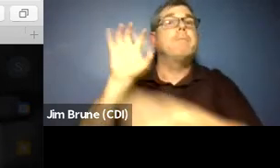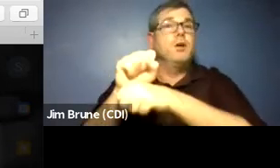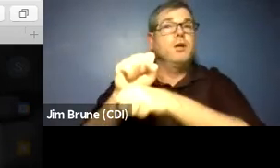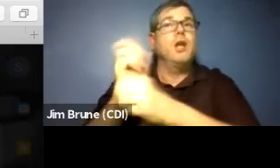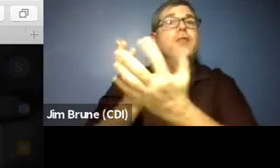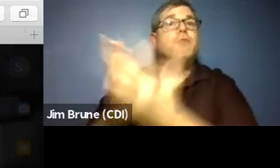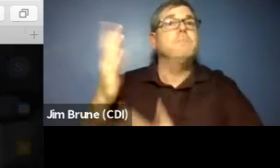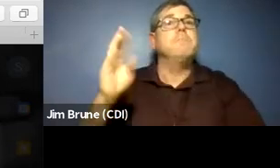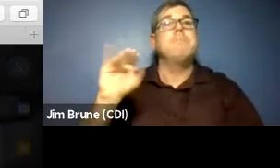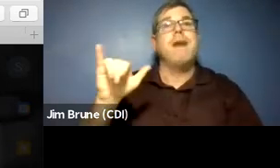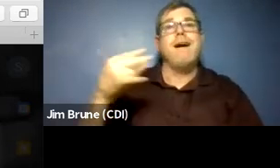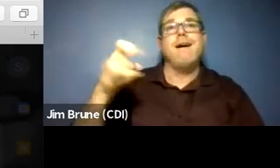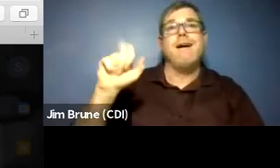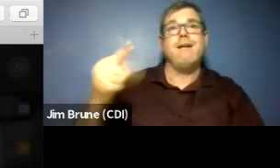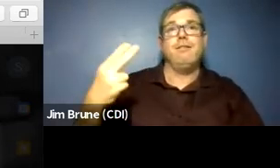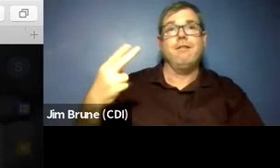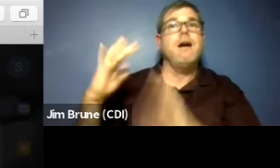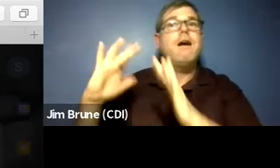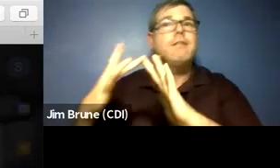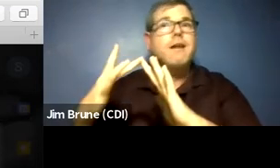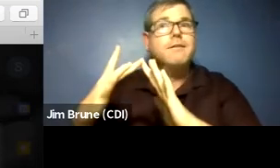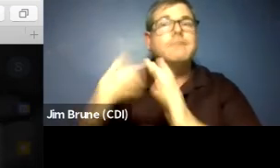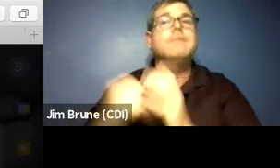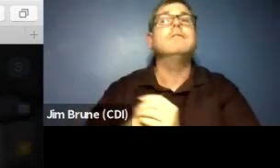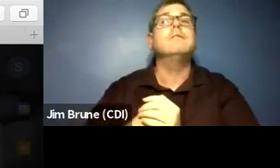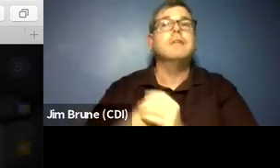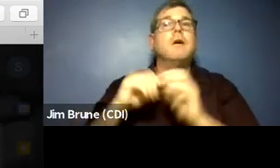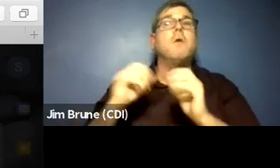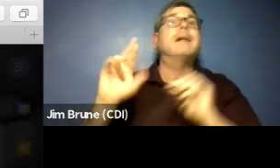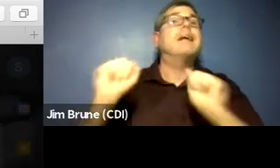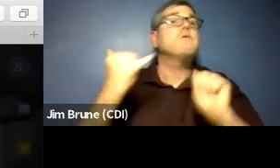we have dedicated to scheduling vaccines.